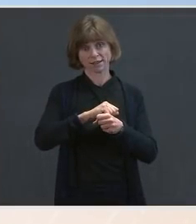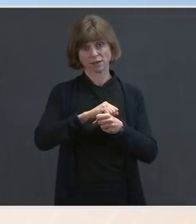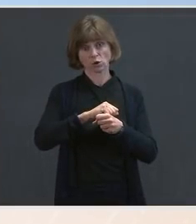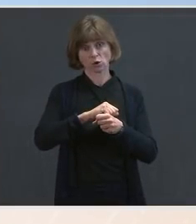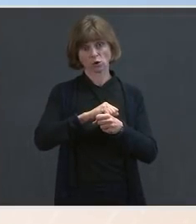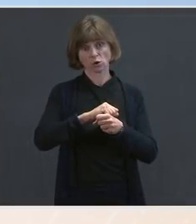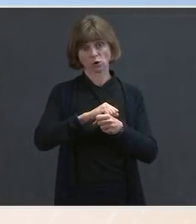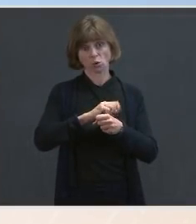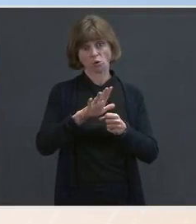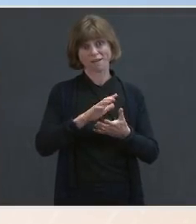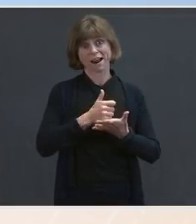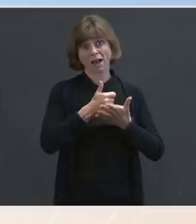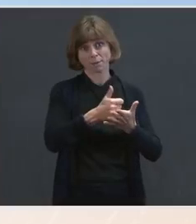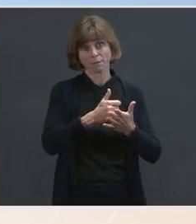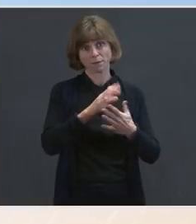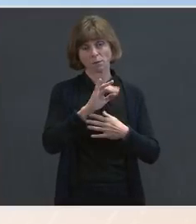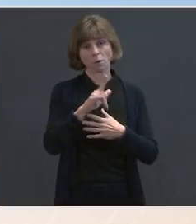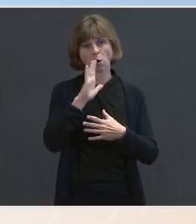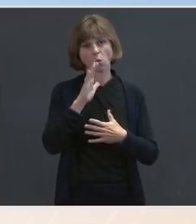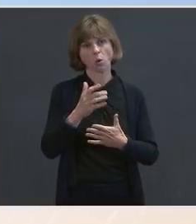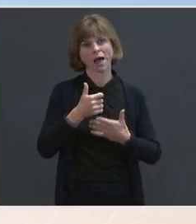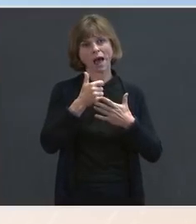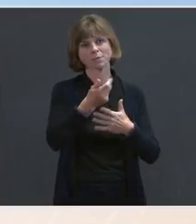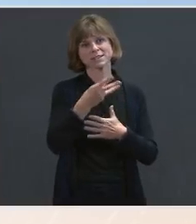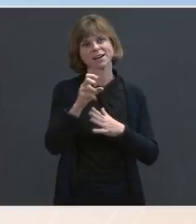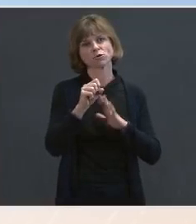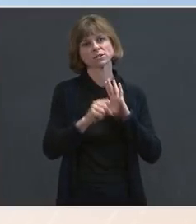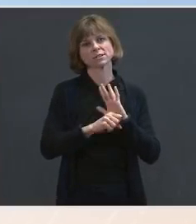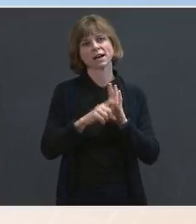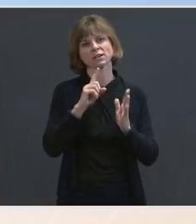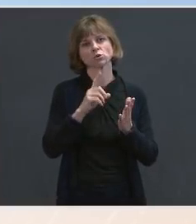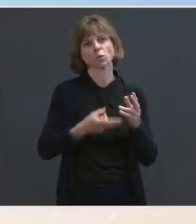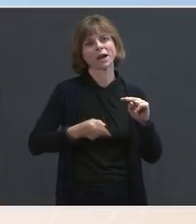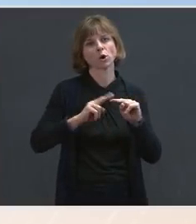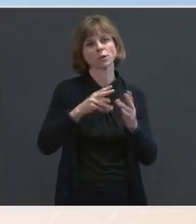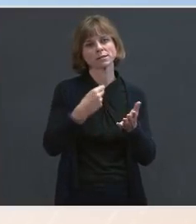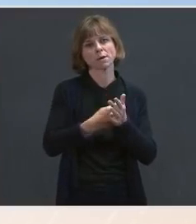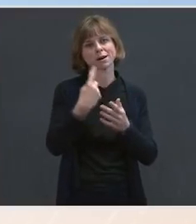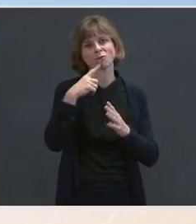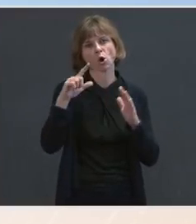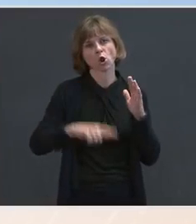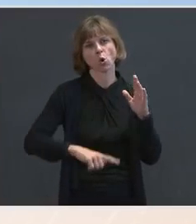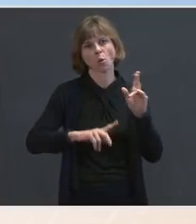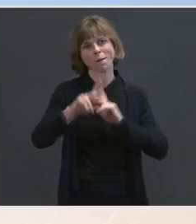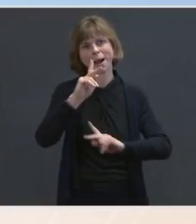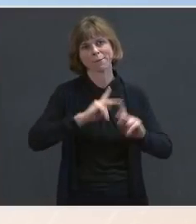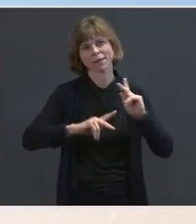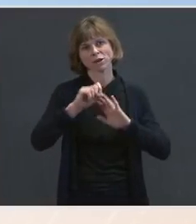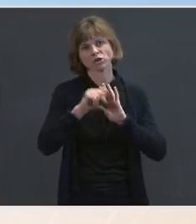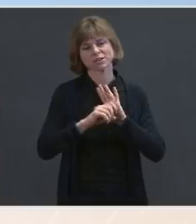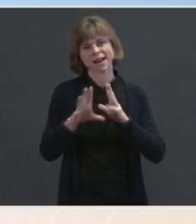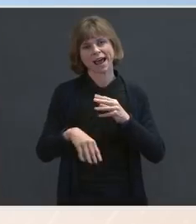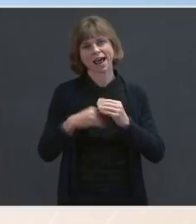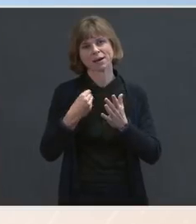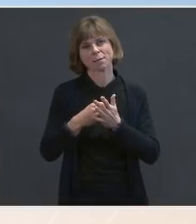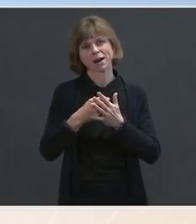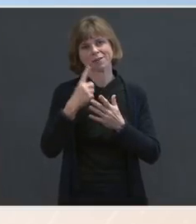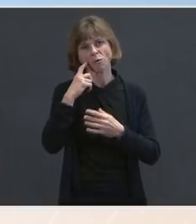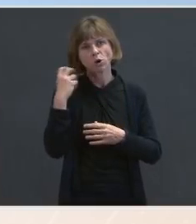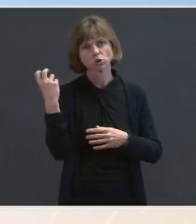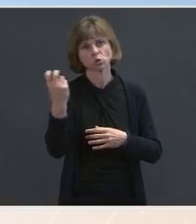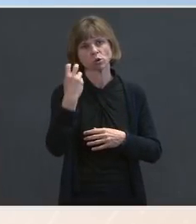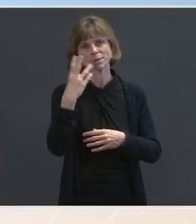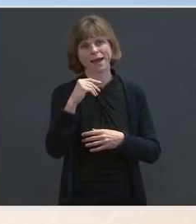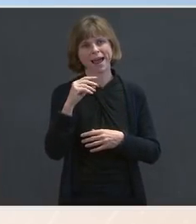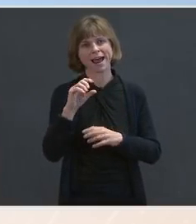including Alaska, by increasing funding for lower population states, as well as adding money for tourism and seafood processors. Did